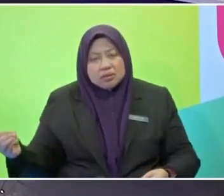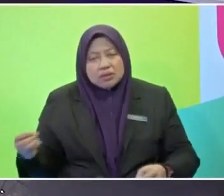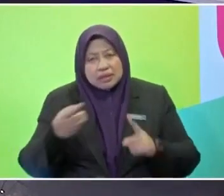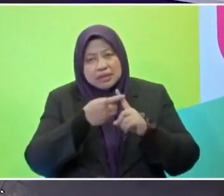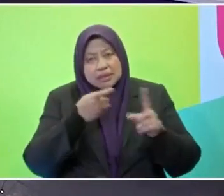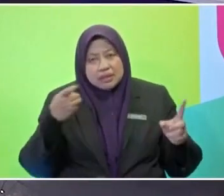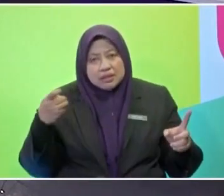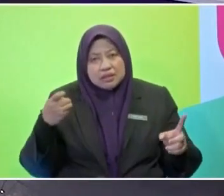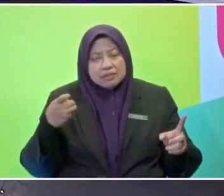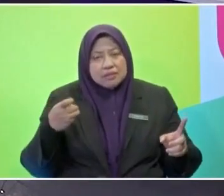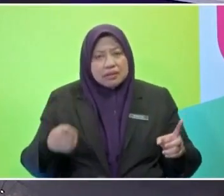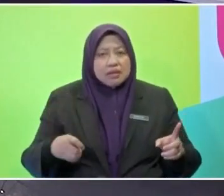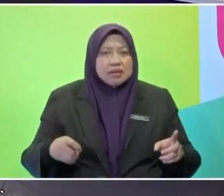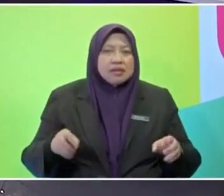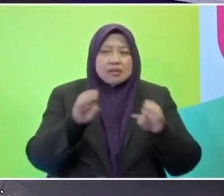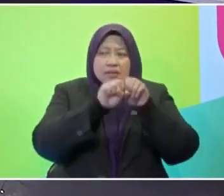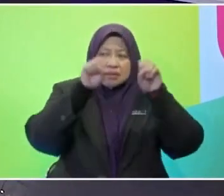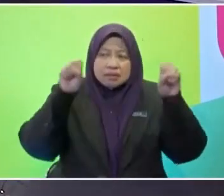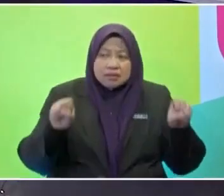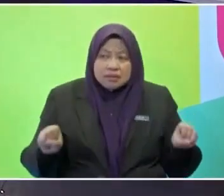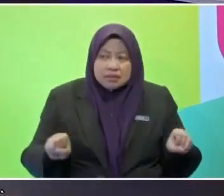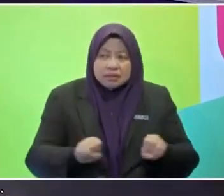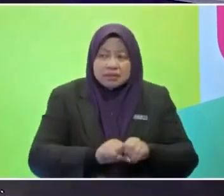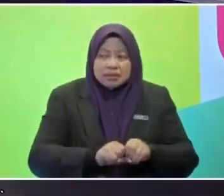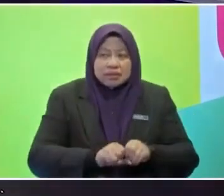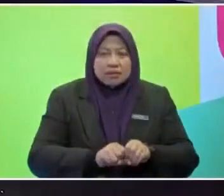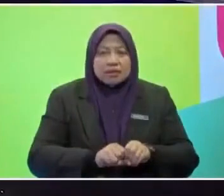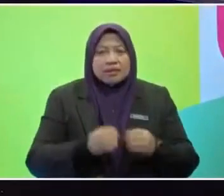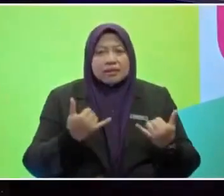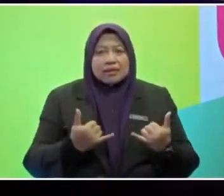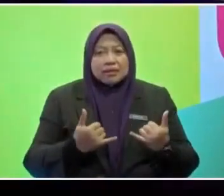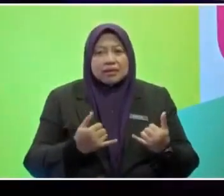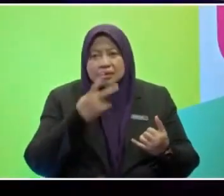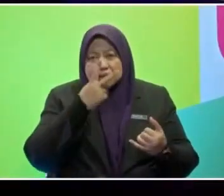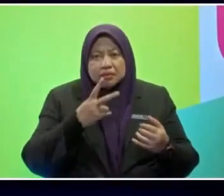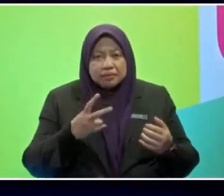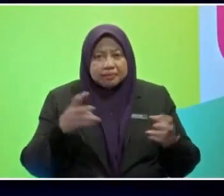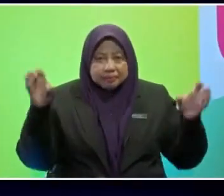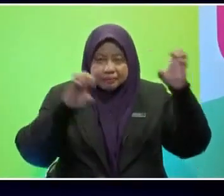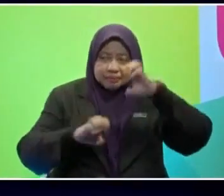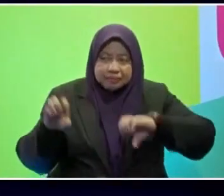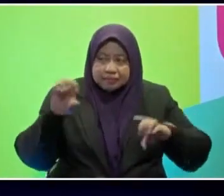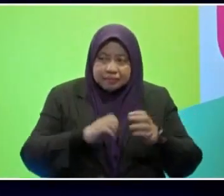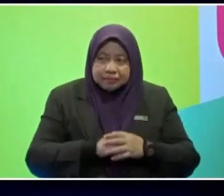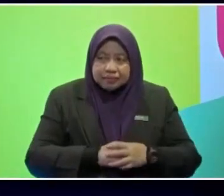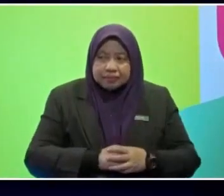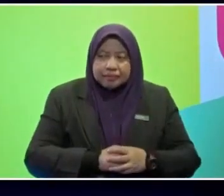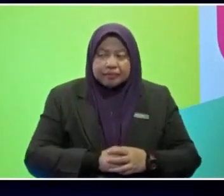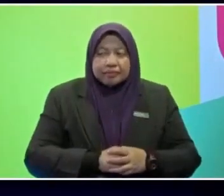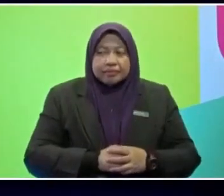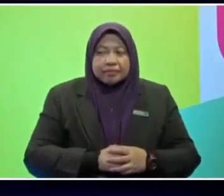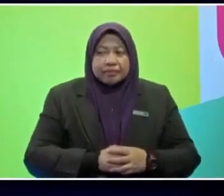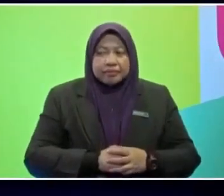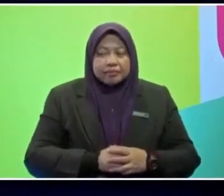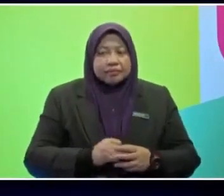Okay. Let's try it from here. We need to wait for the lights to be dim. Alright, let's cue the lights and see. Okay. Uh-huh.